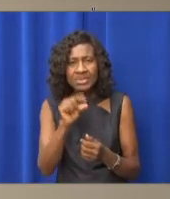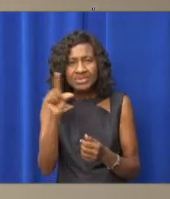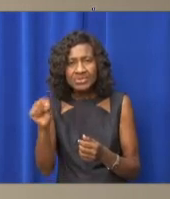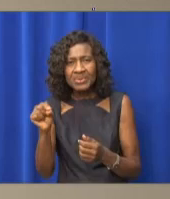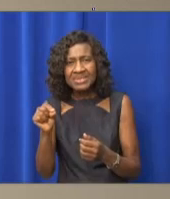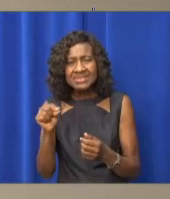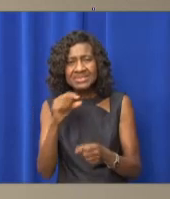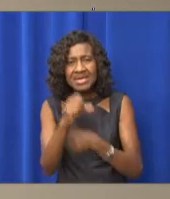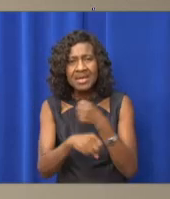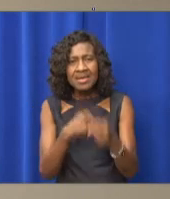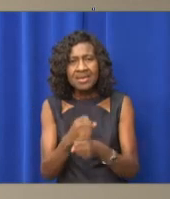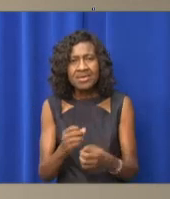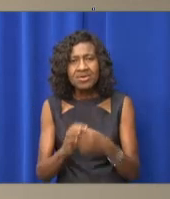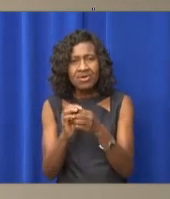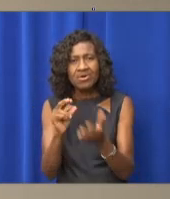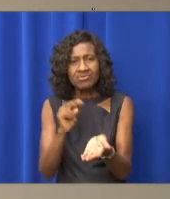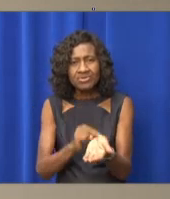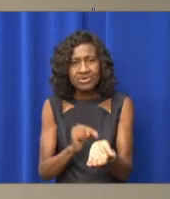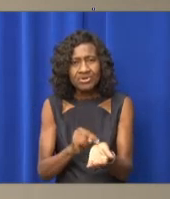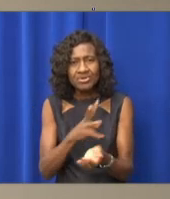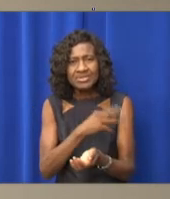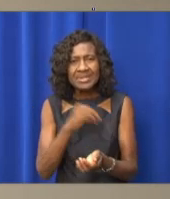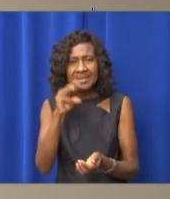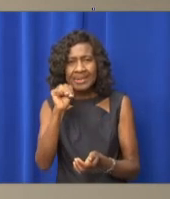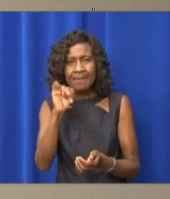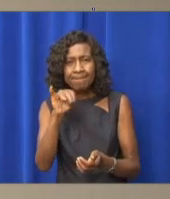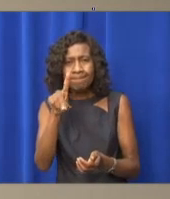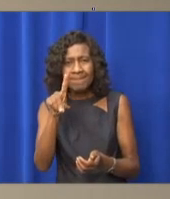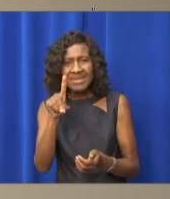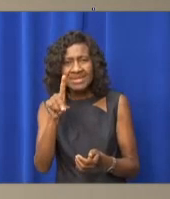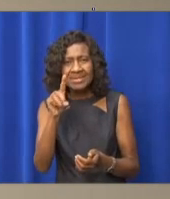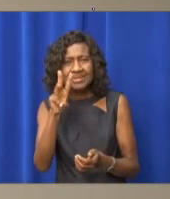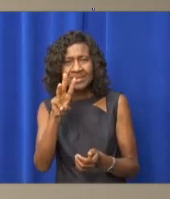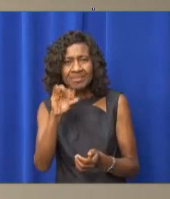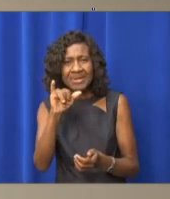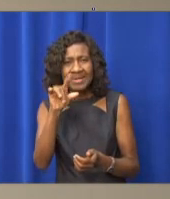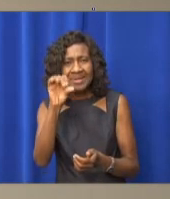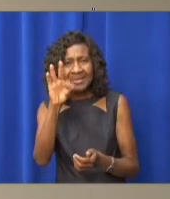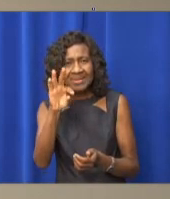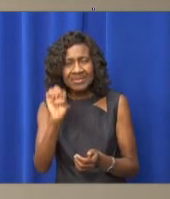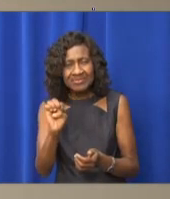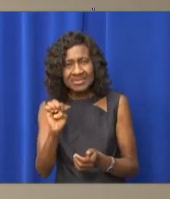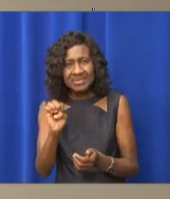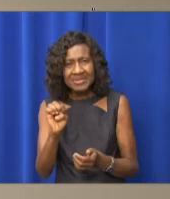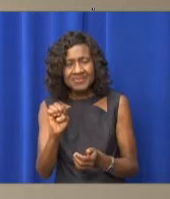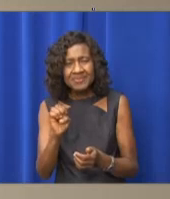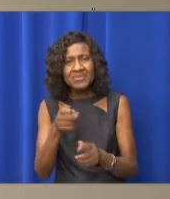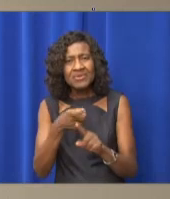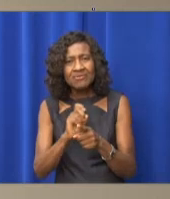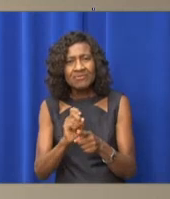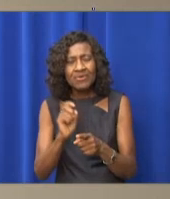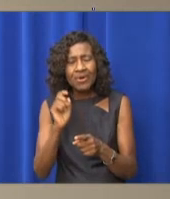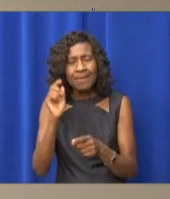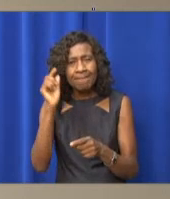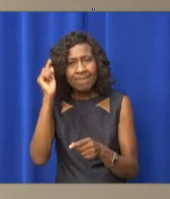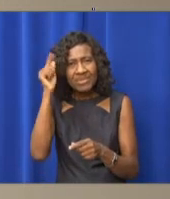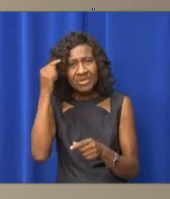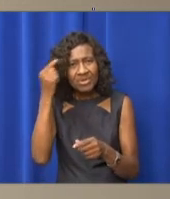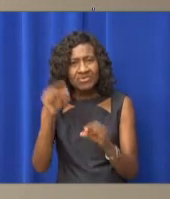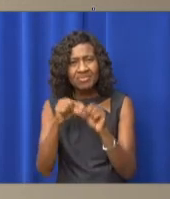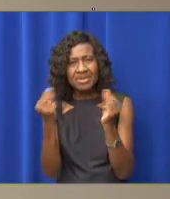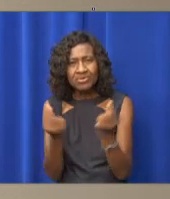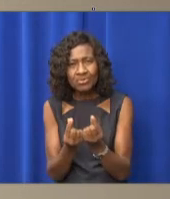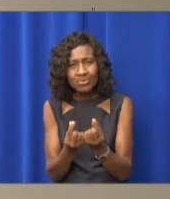nurse and the midwife. And on behalf of my cabinet colleagues and the people of the Cayman Islands, I again extend